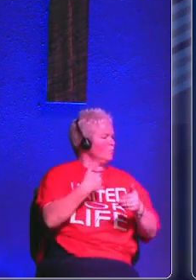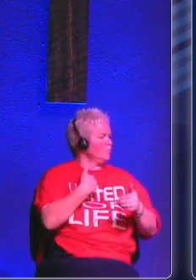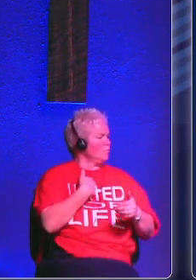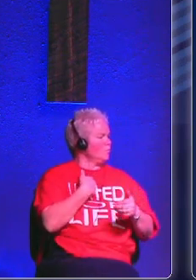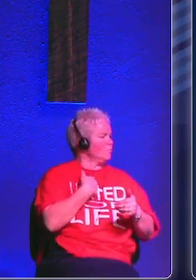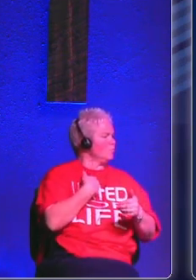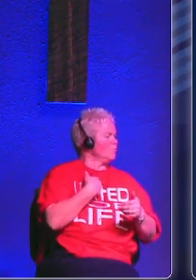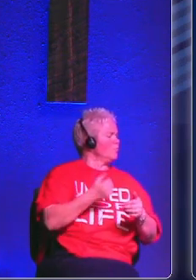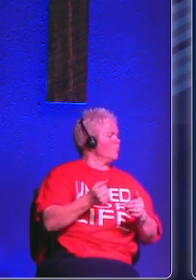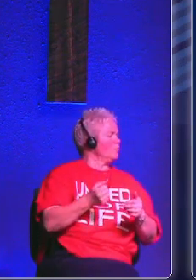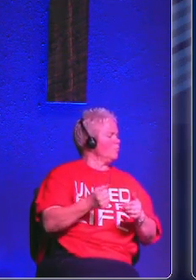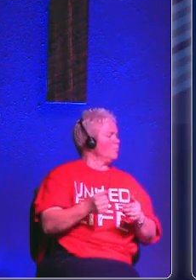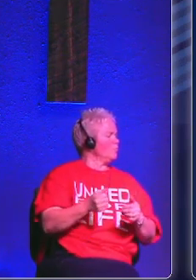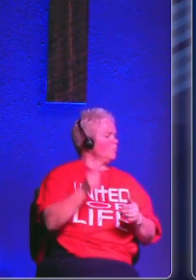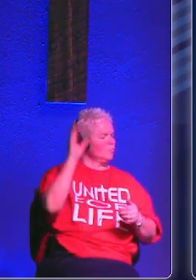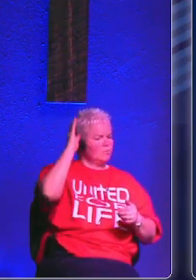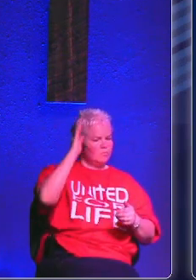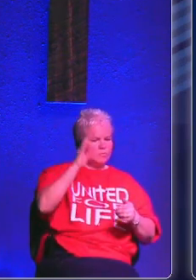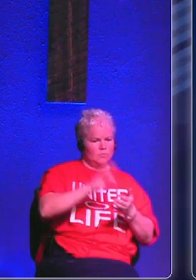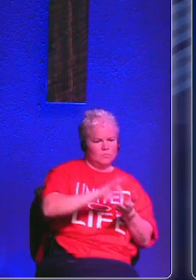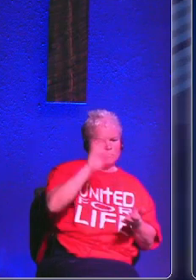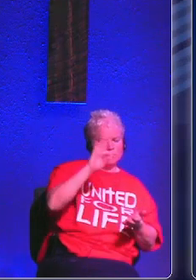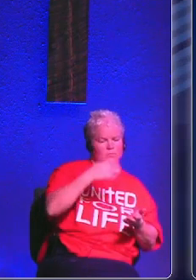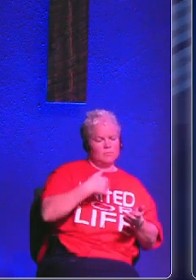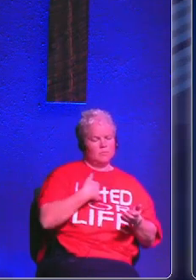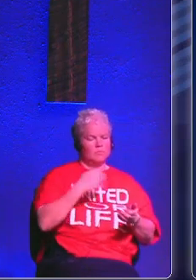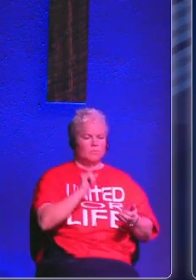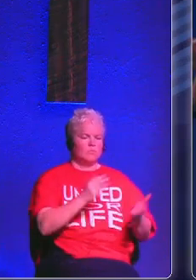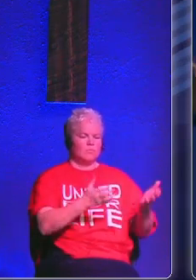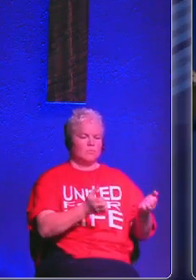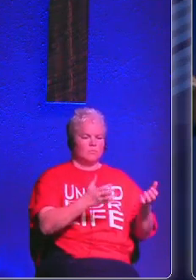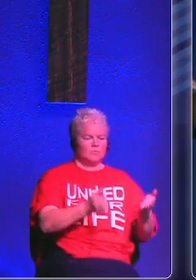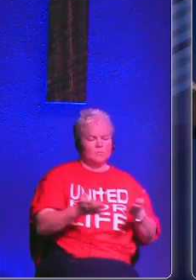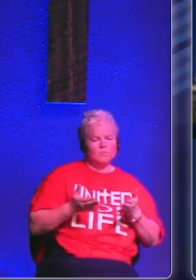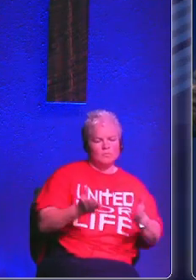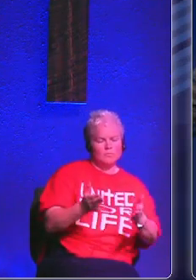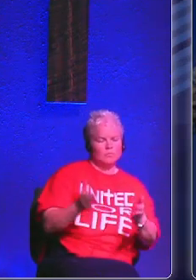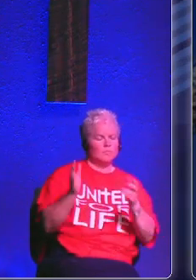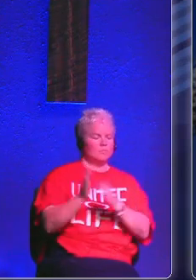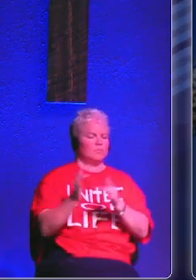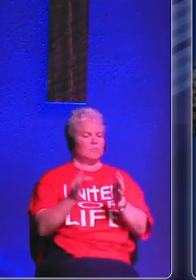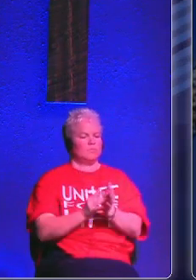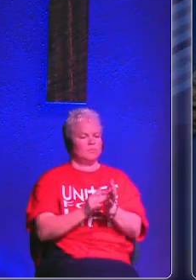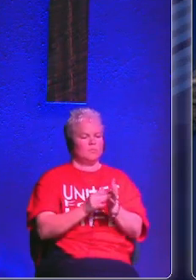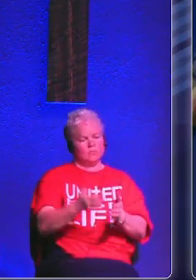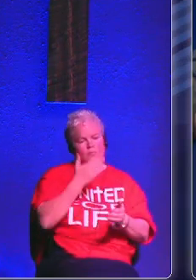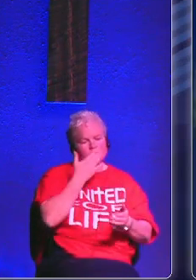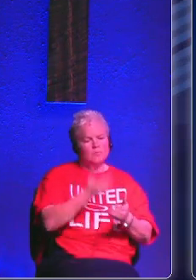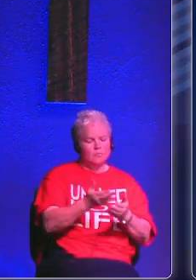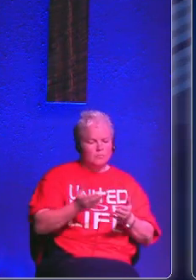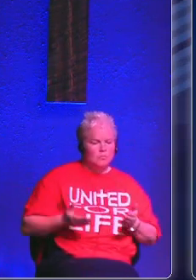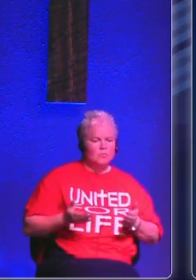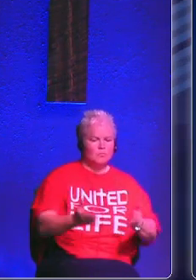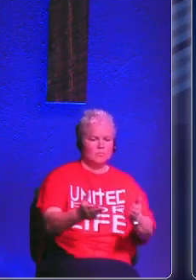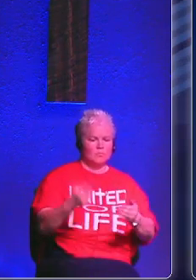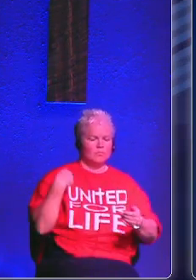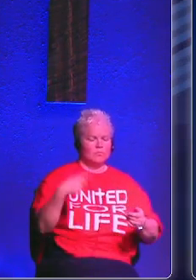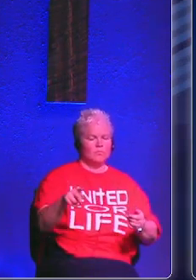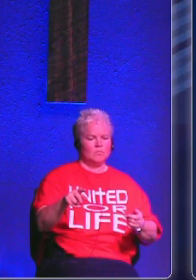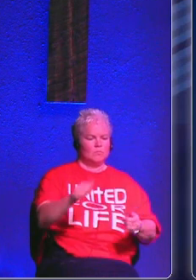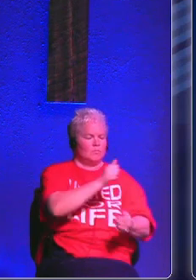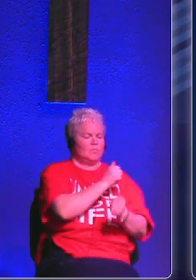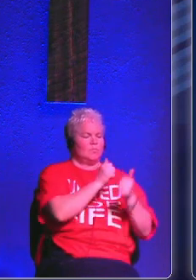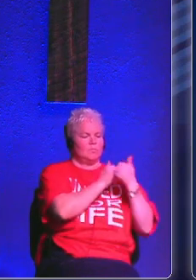keep peace in the household, I won't bring Jesus up ever. Oh, it's Thanksgiving? No religion